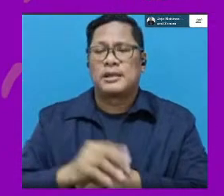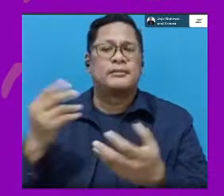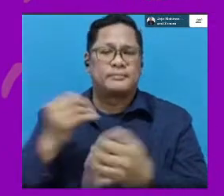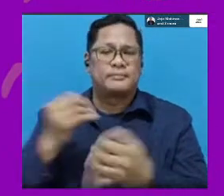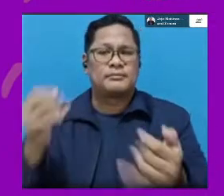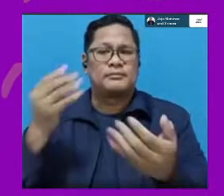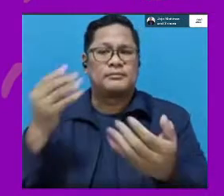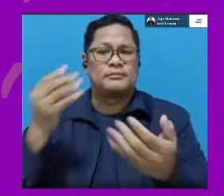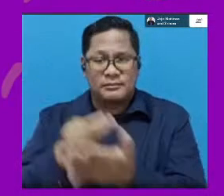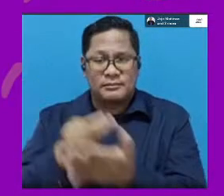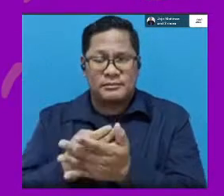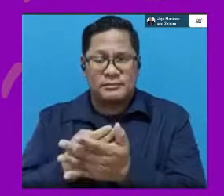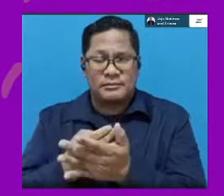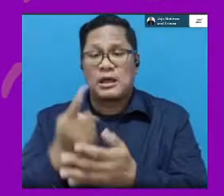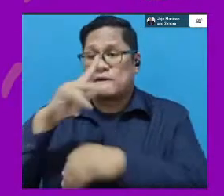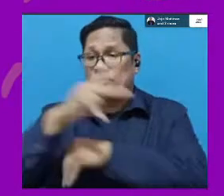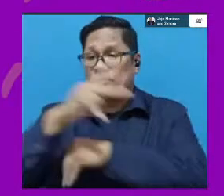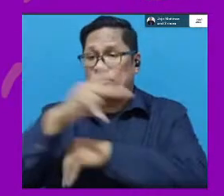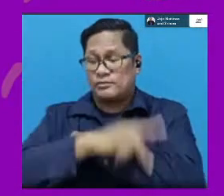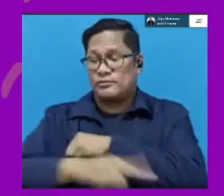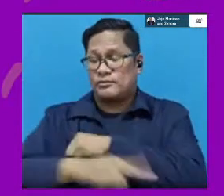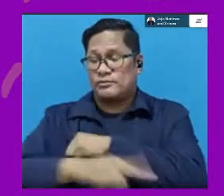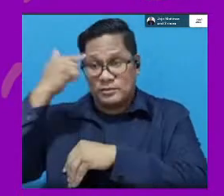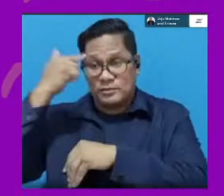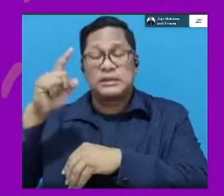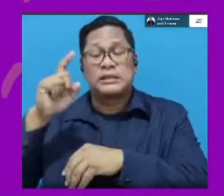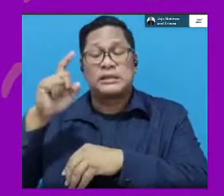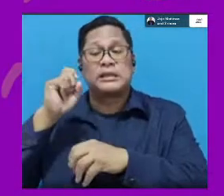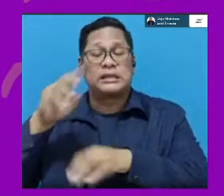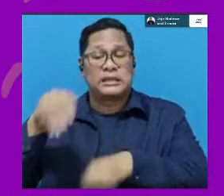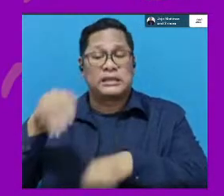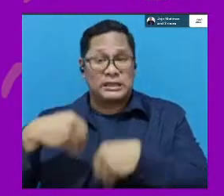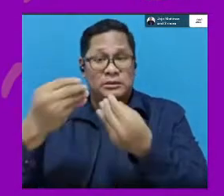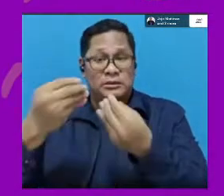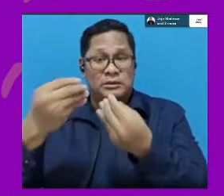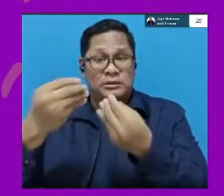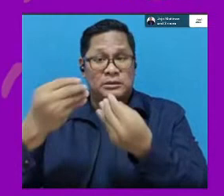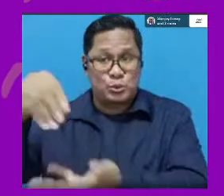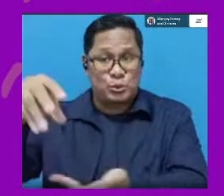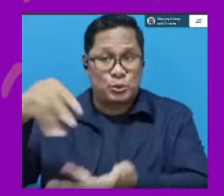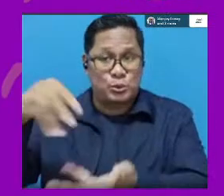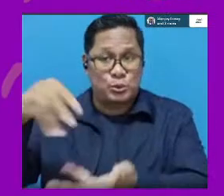Our provincial government, instead of giving out relief